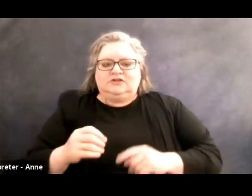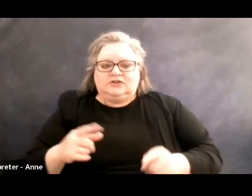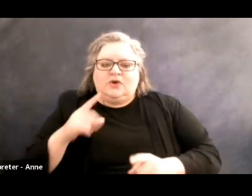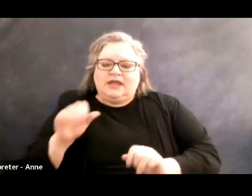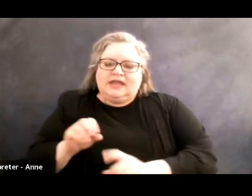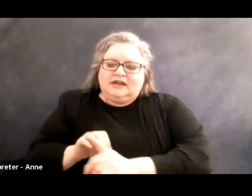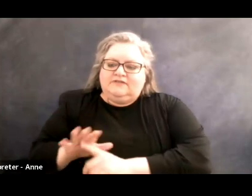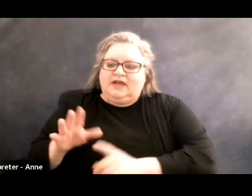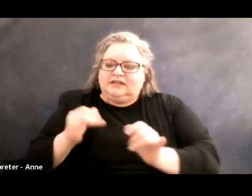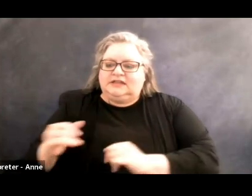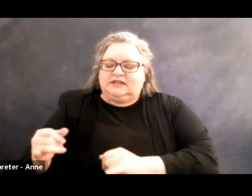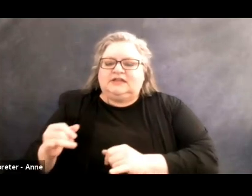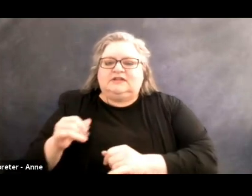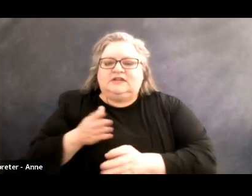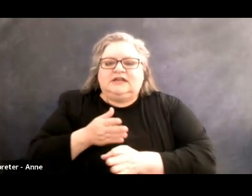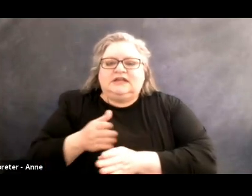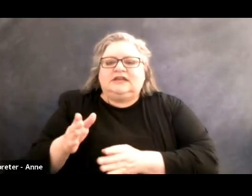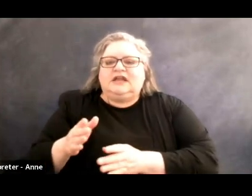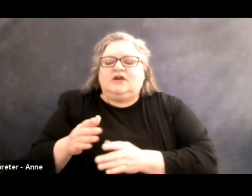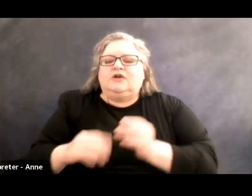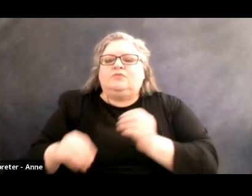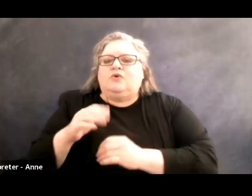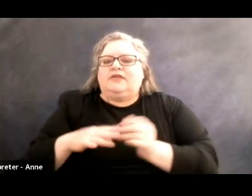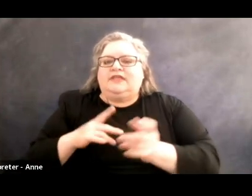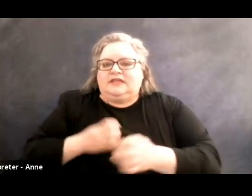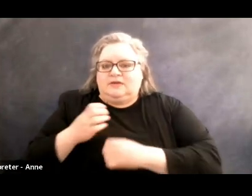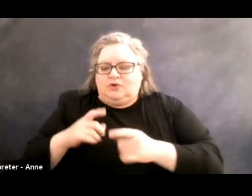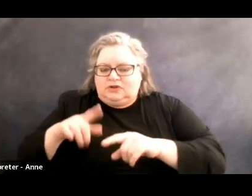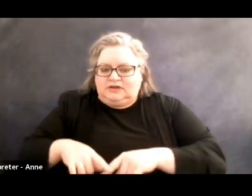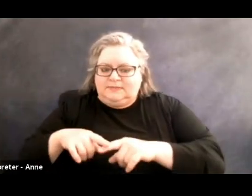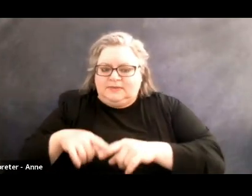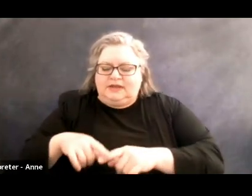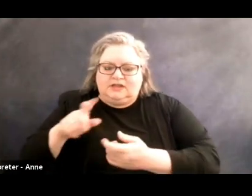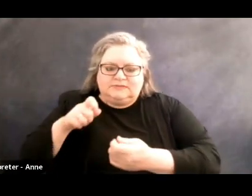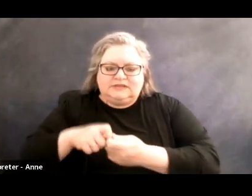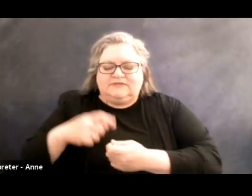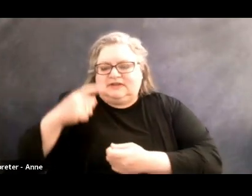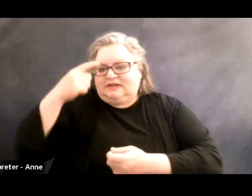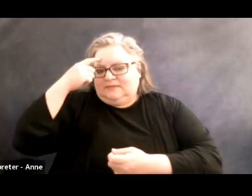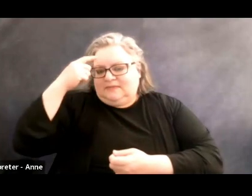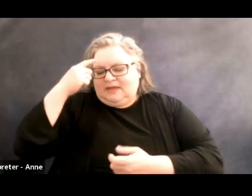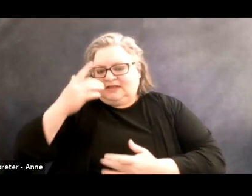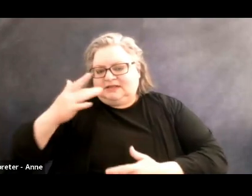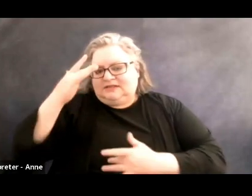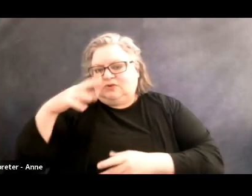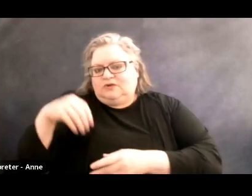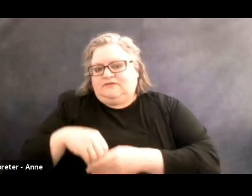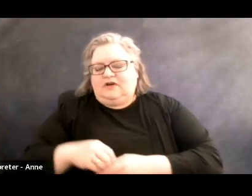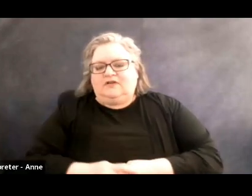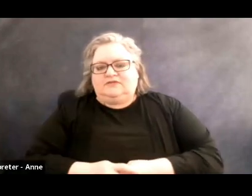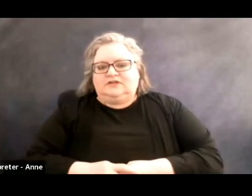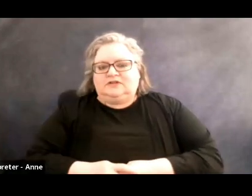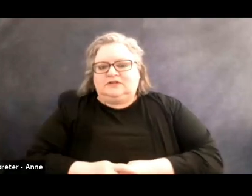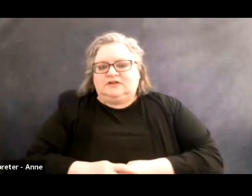individual in areas beyond the emotional, depending on specific mental disorder involved. A